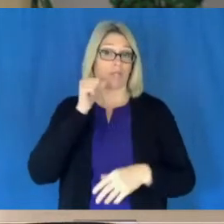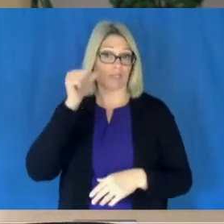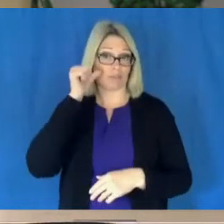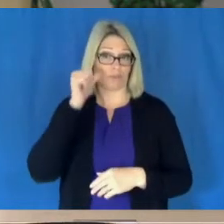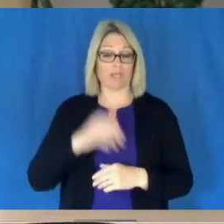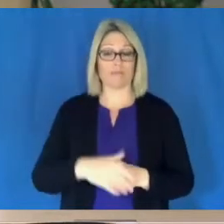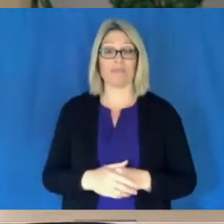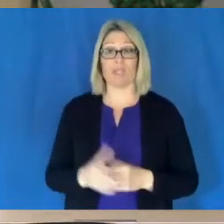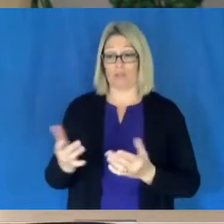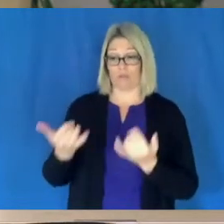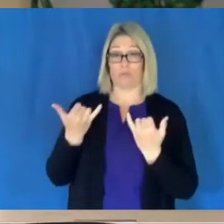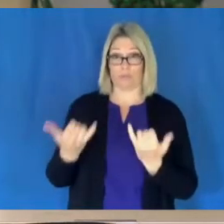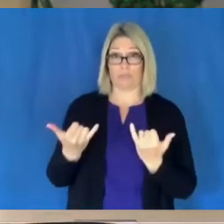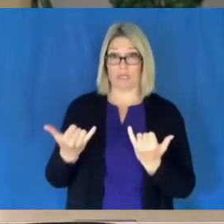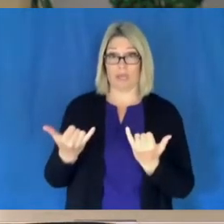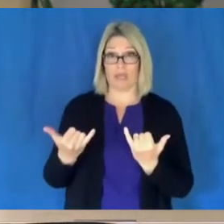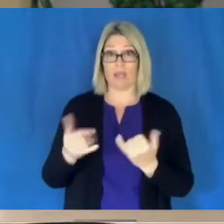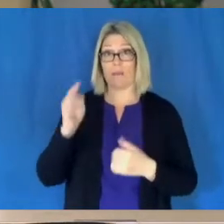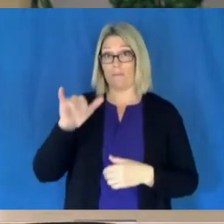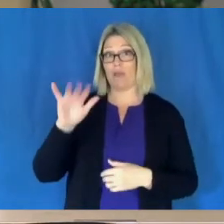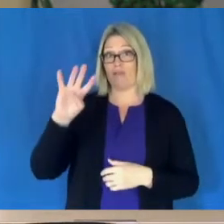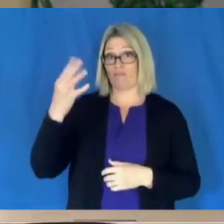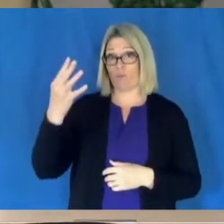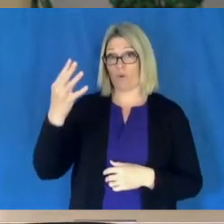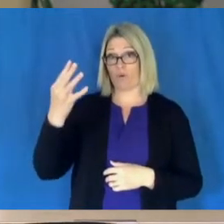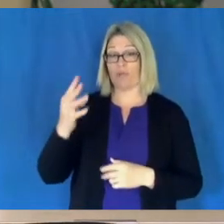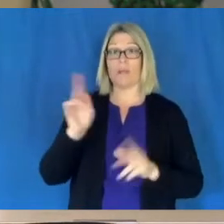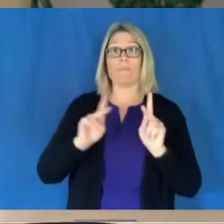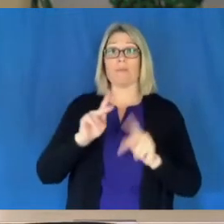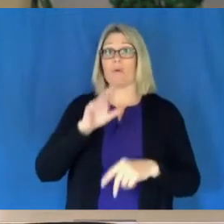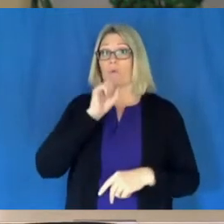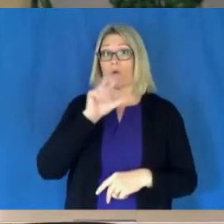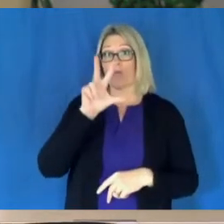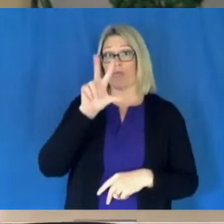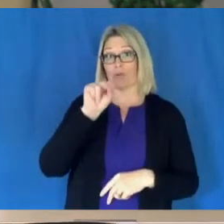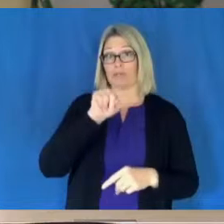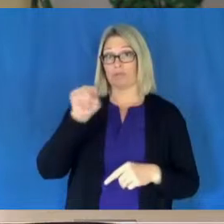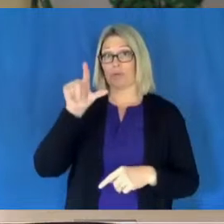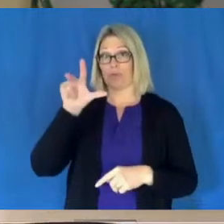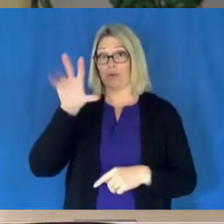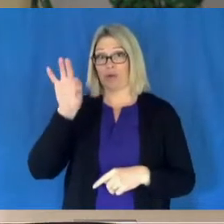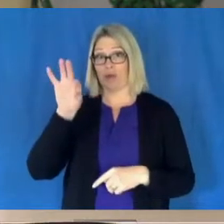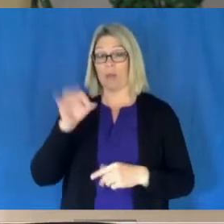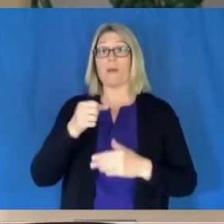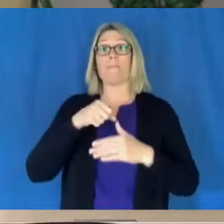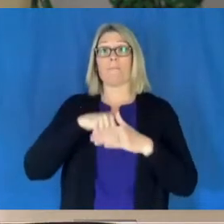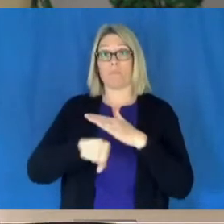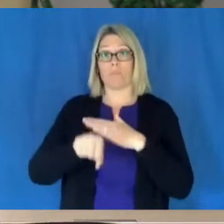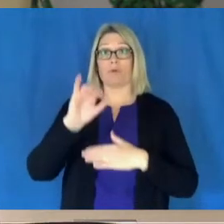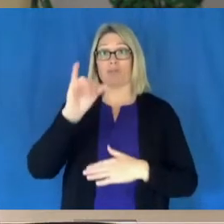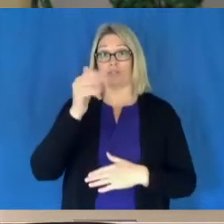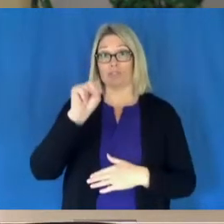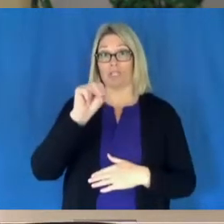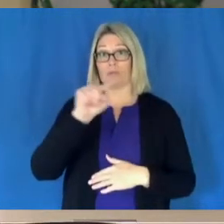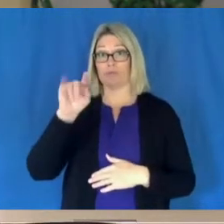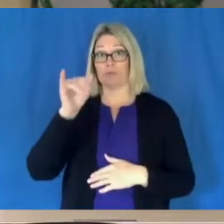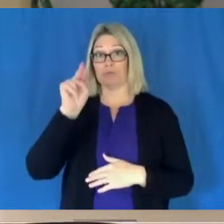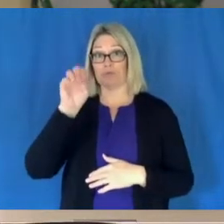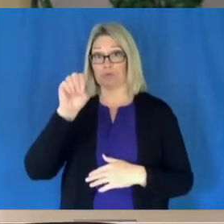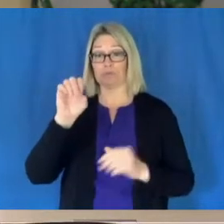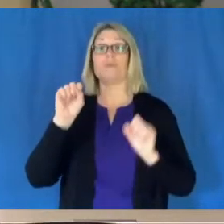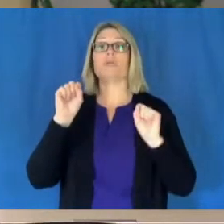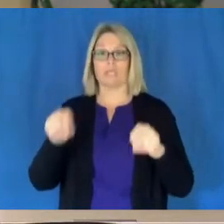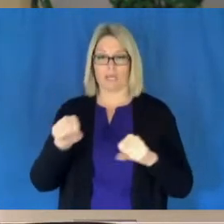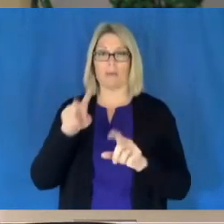of today, May 4th, individuals aged 30 to 39 born in the months of January through June are able to book their